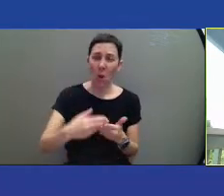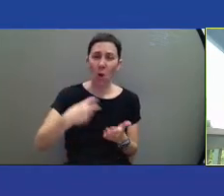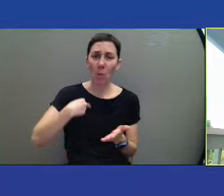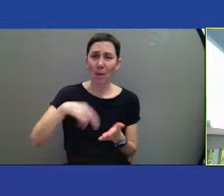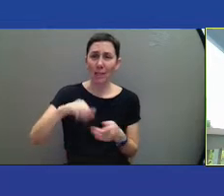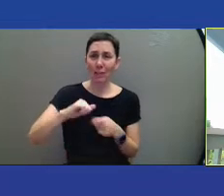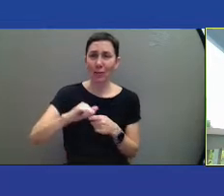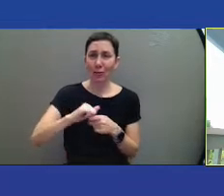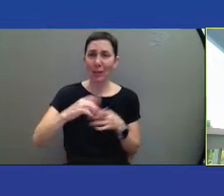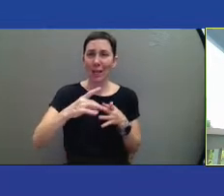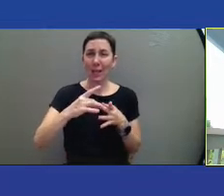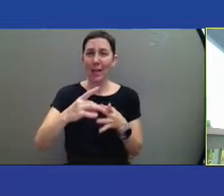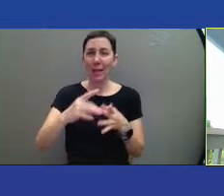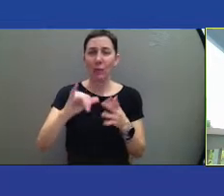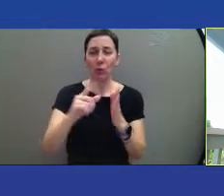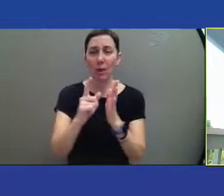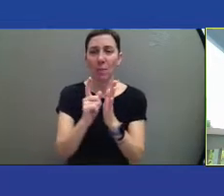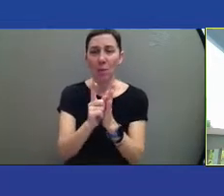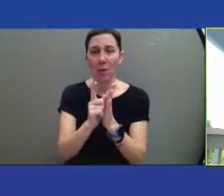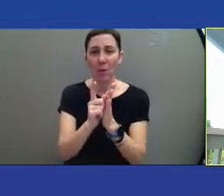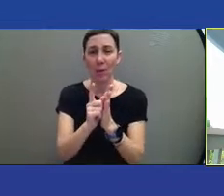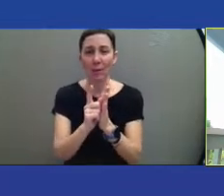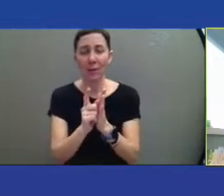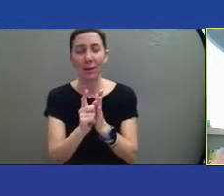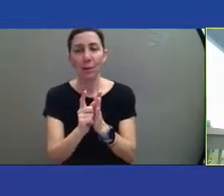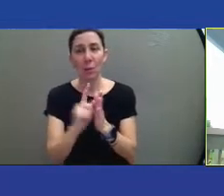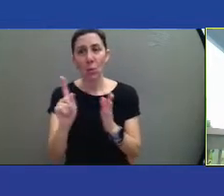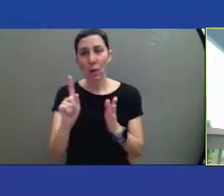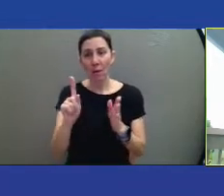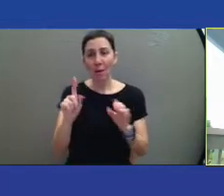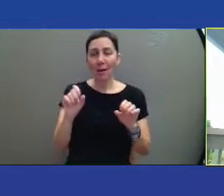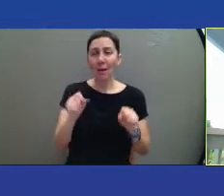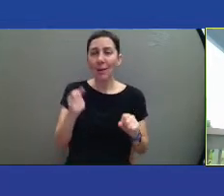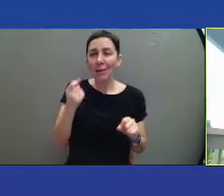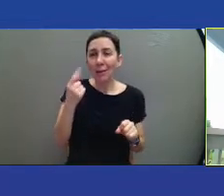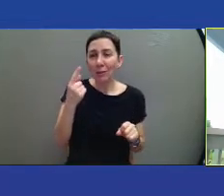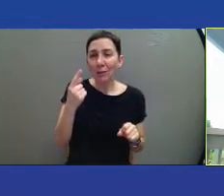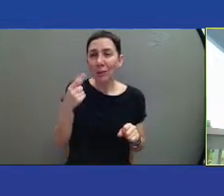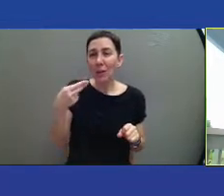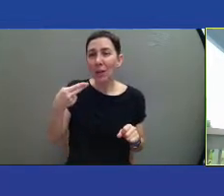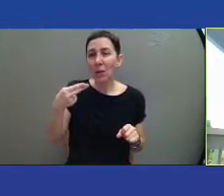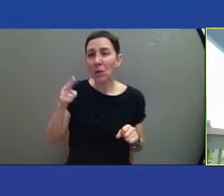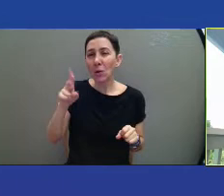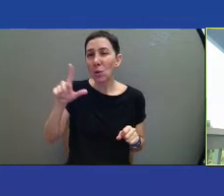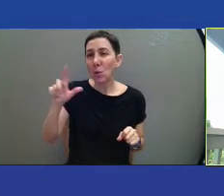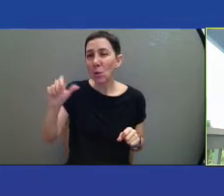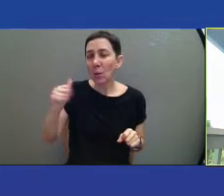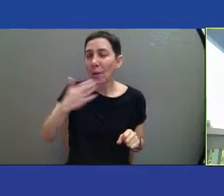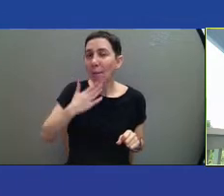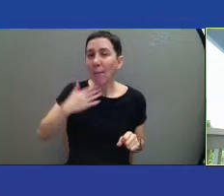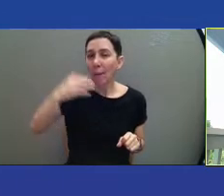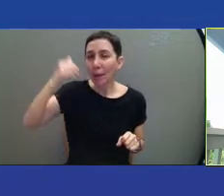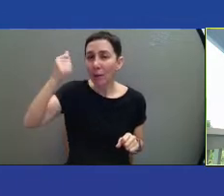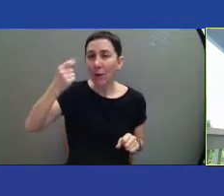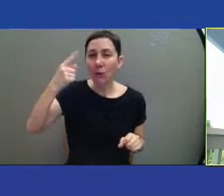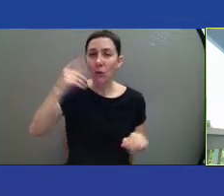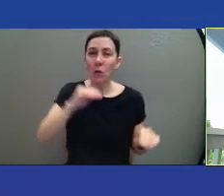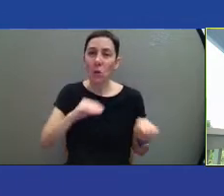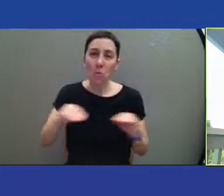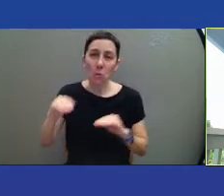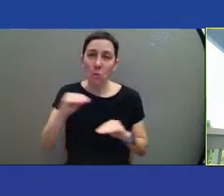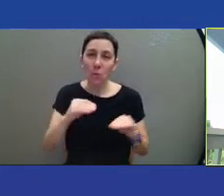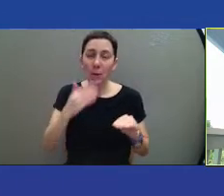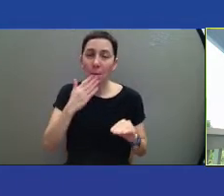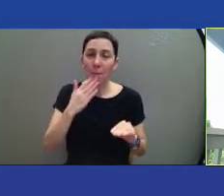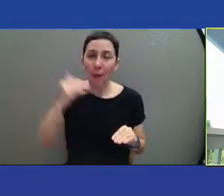leading up to that moment of being able to understand hula just a little bit better, understand movements just a little bit better,